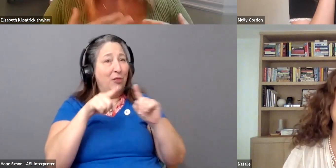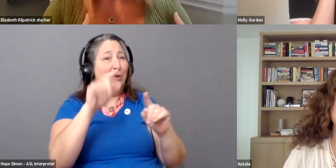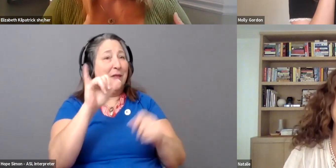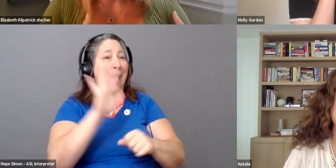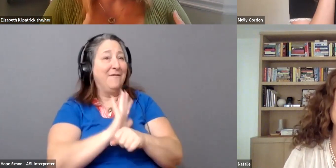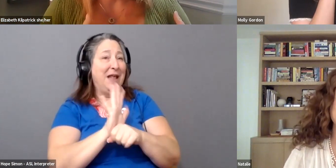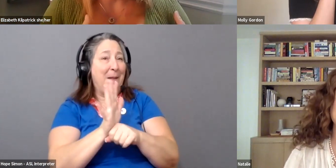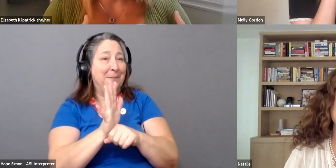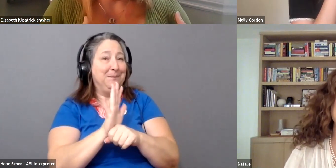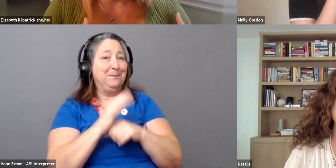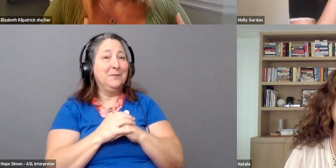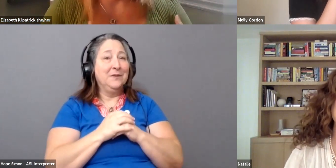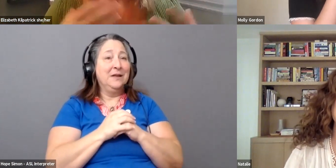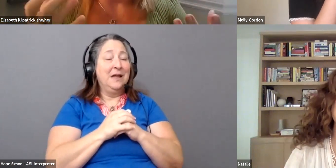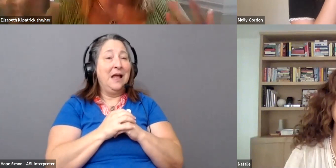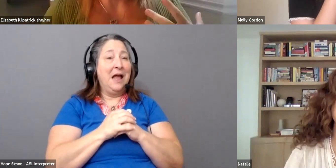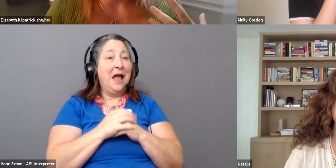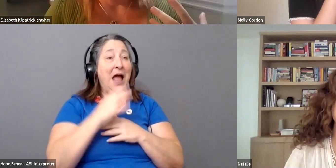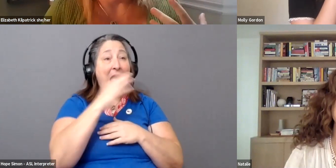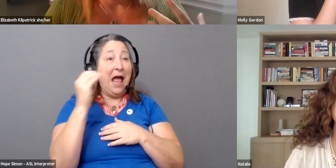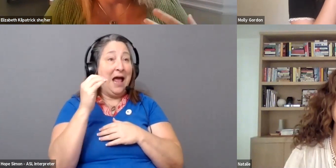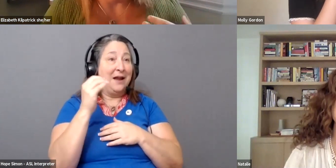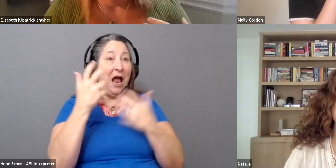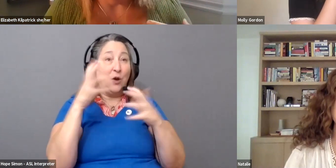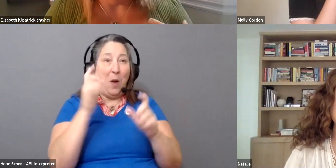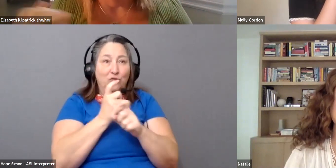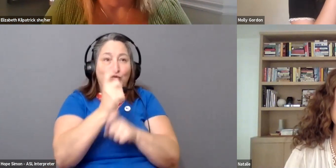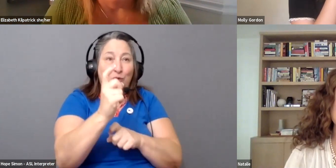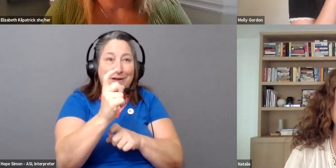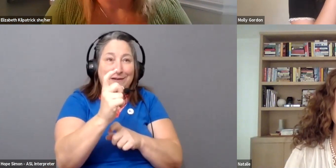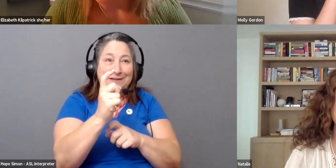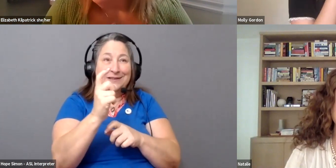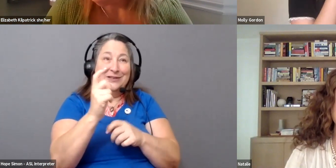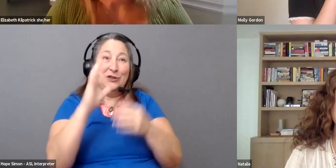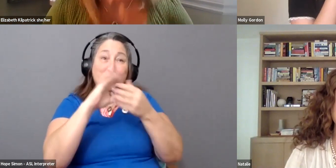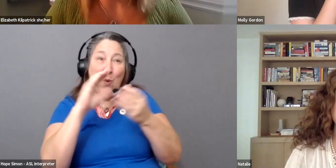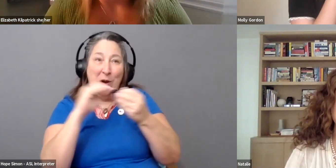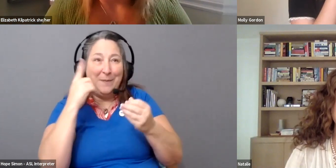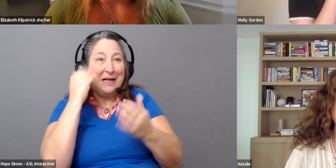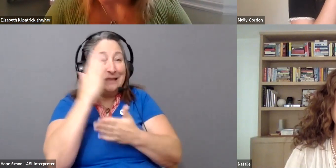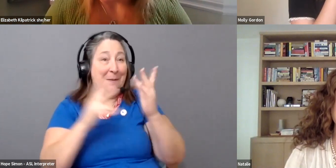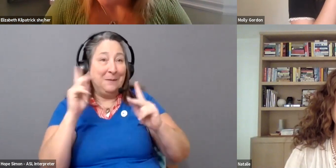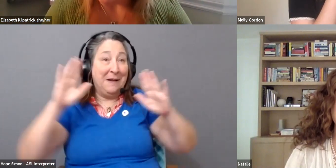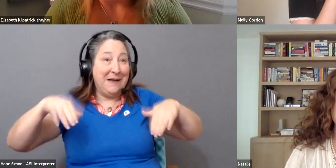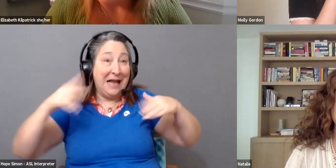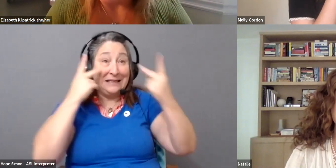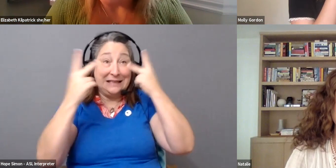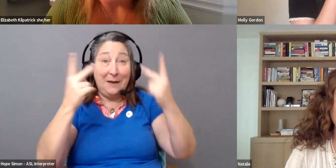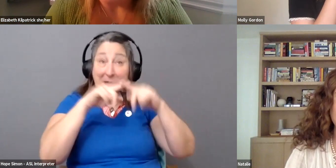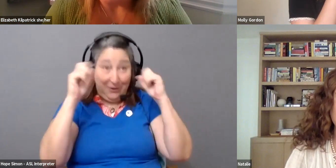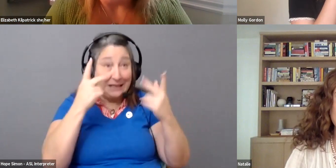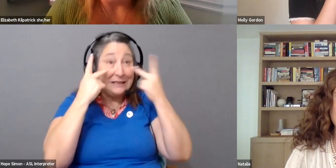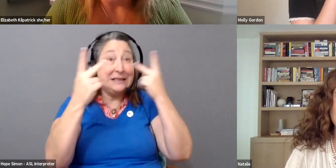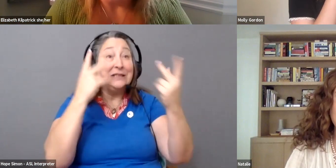film. And no spoilers because some people may not have seen it yet, may not have gotten the link, but you can see it. You can see it today. It's playing in